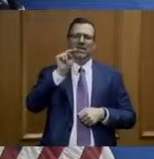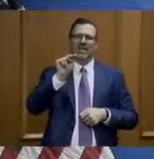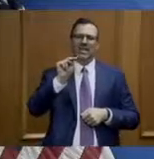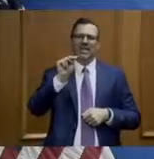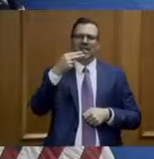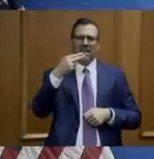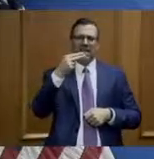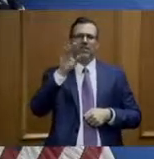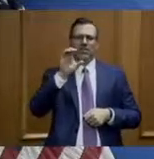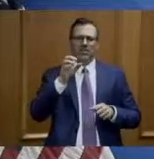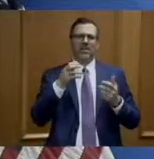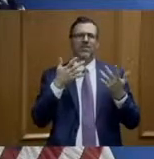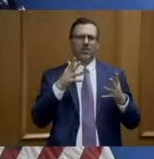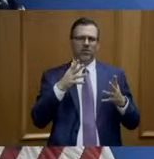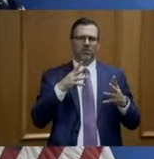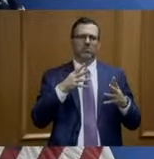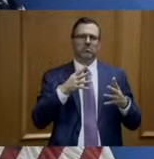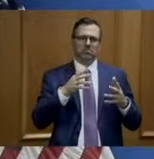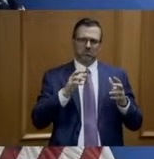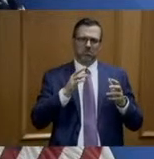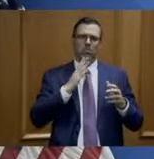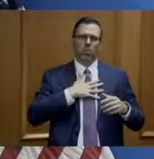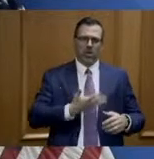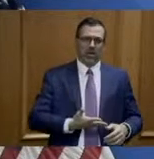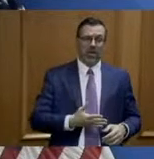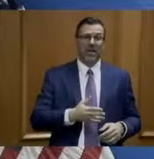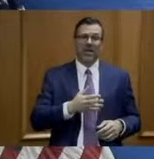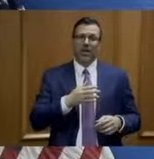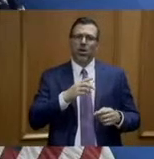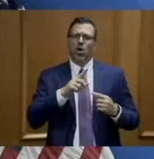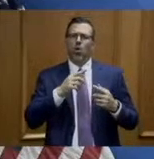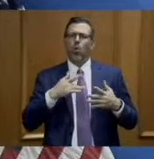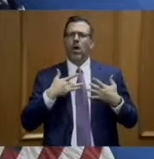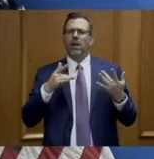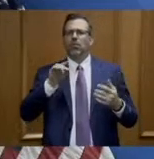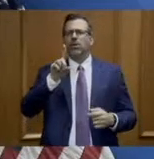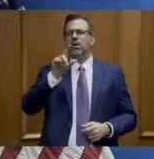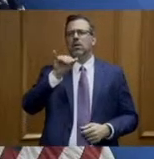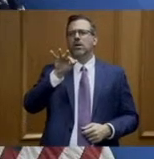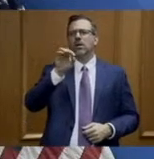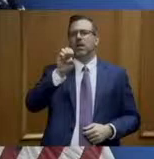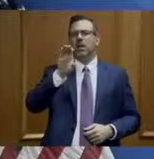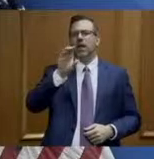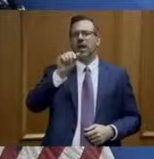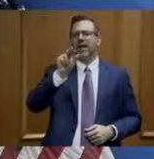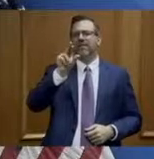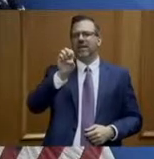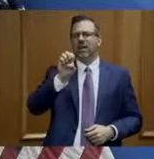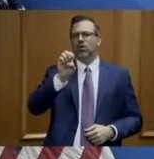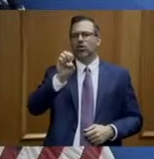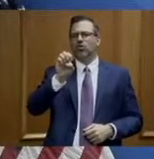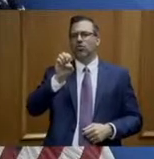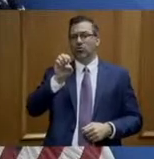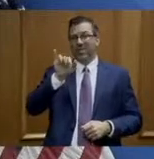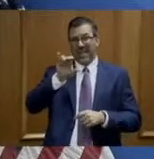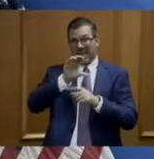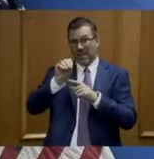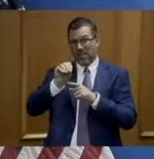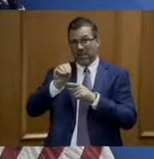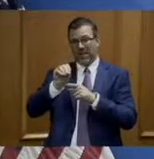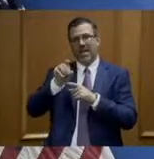stepped up. What about Life Care Centers, which is based in Cleveland and had issues in Washington State? You think